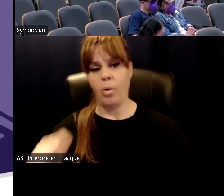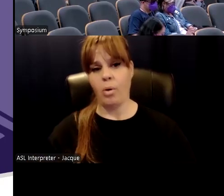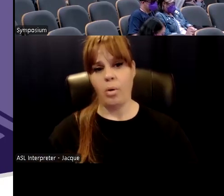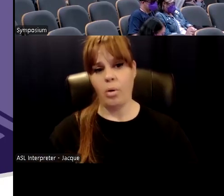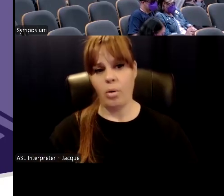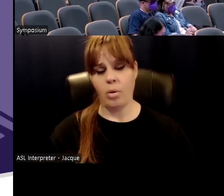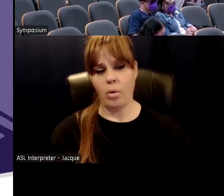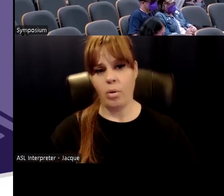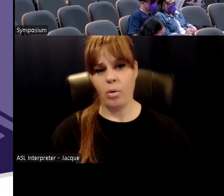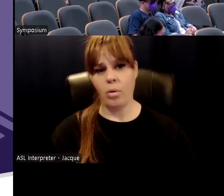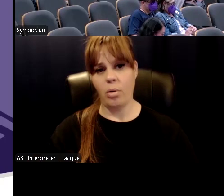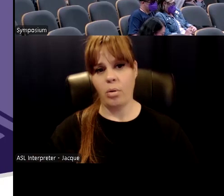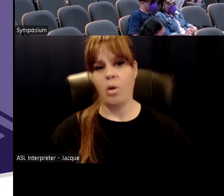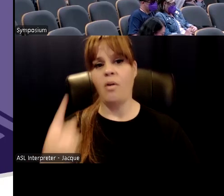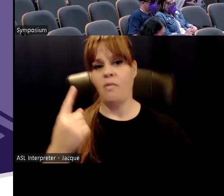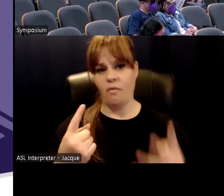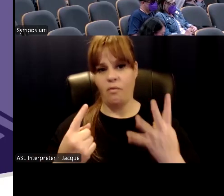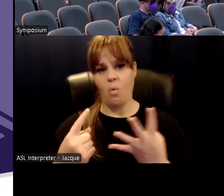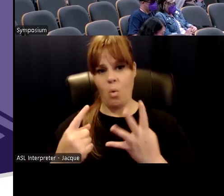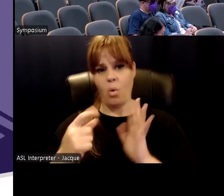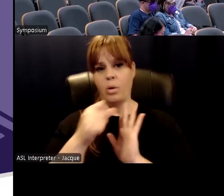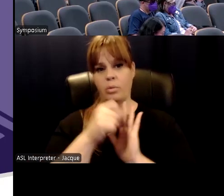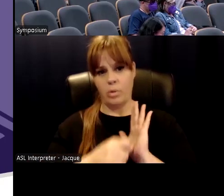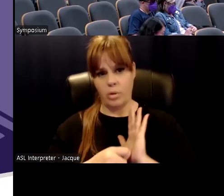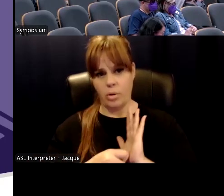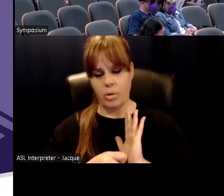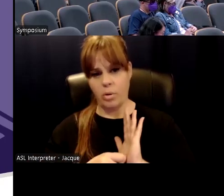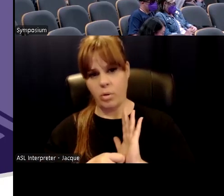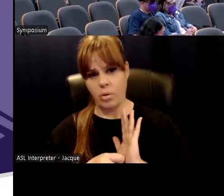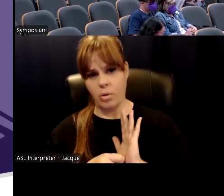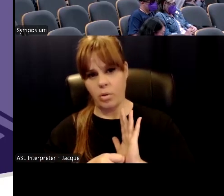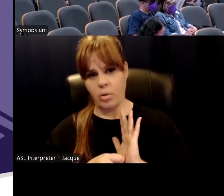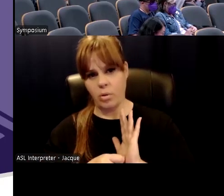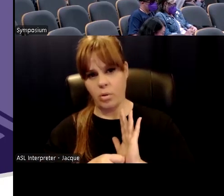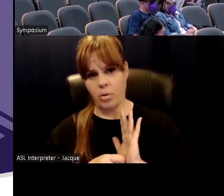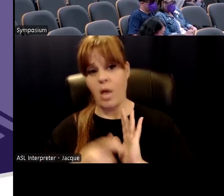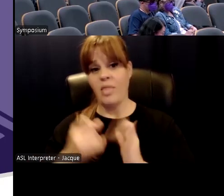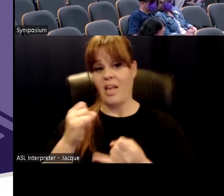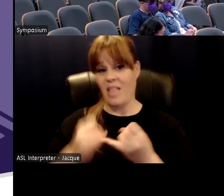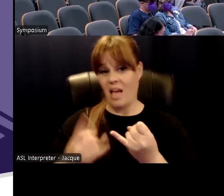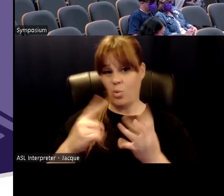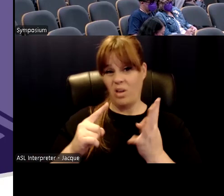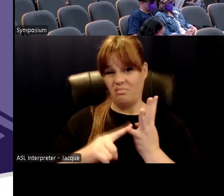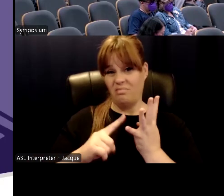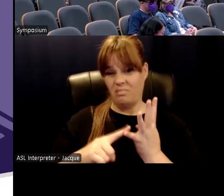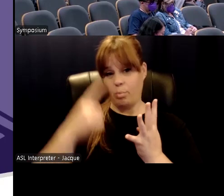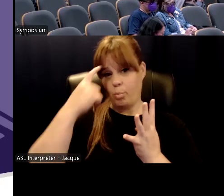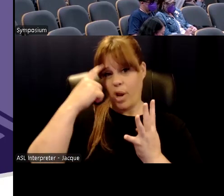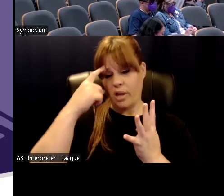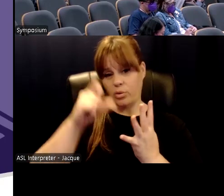major surgeries, and the last one even a little brain surgery. But